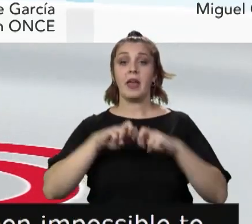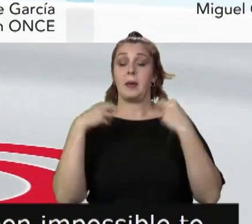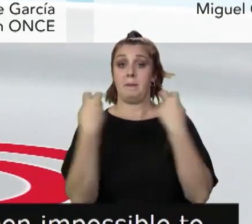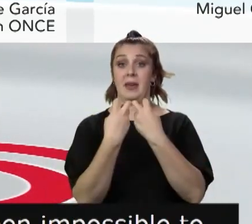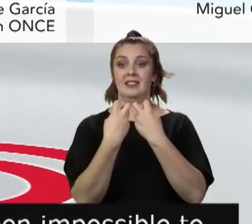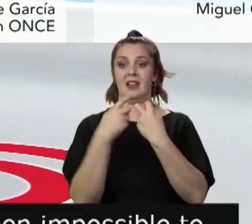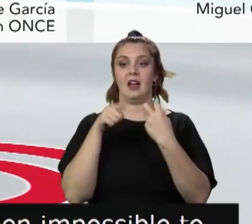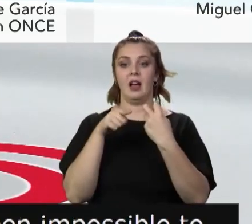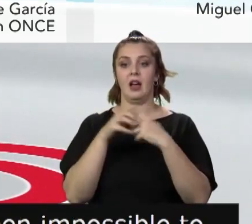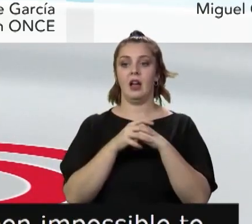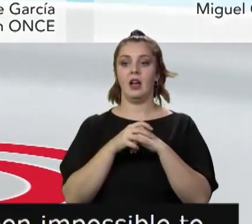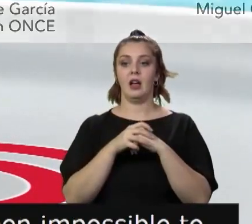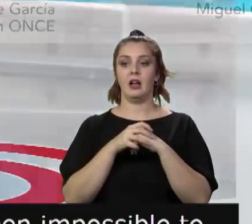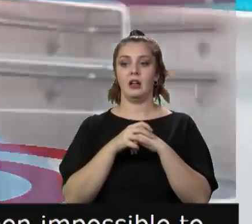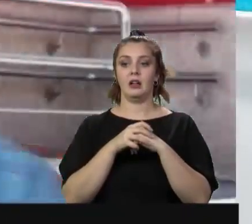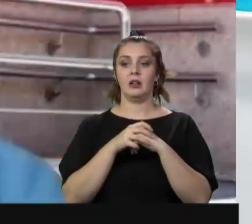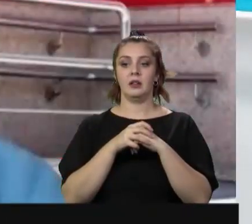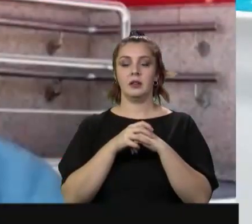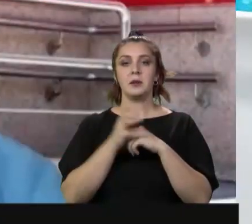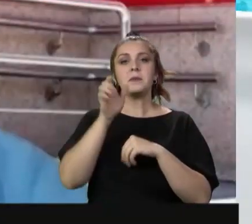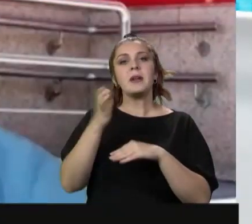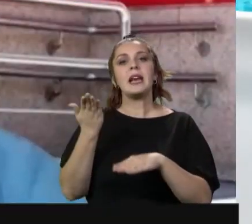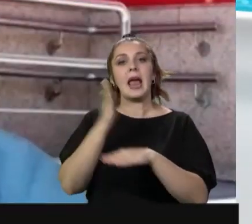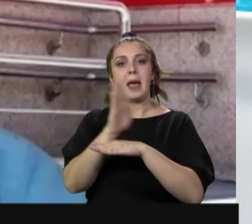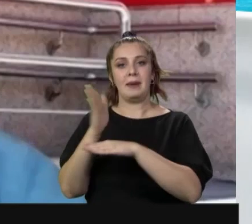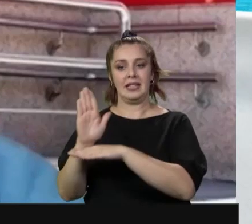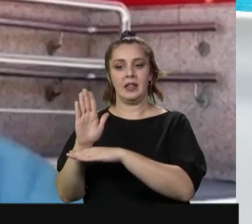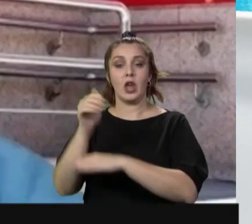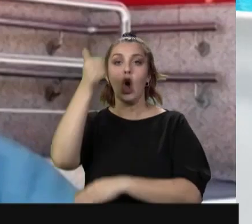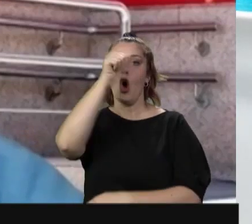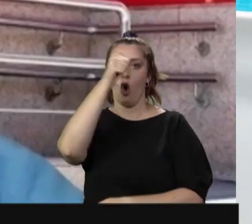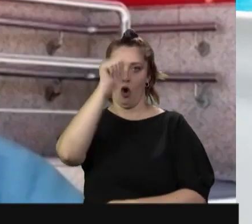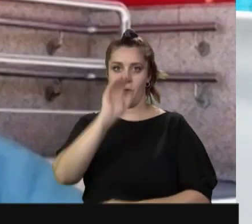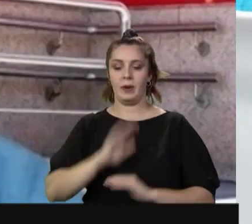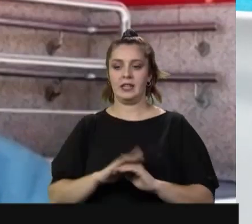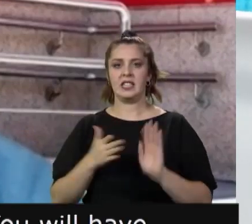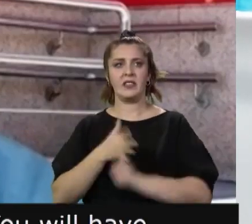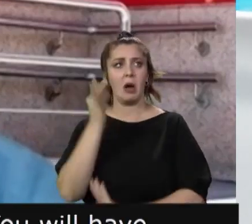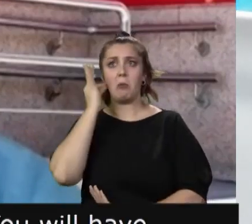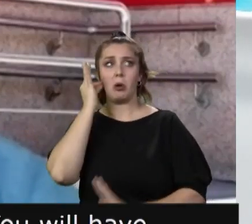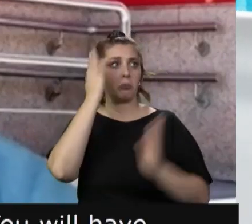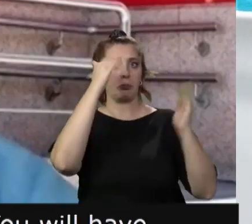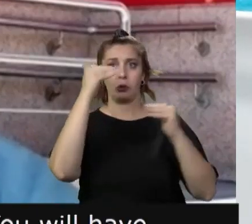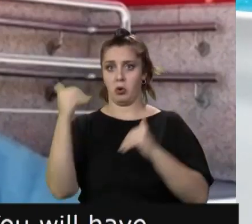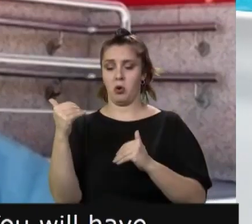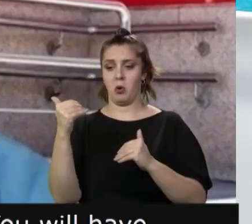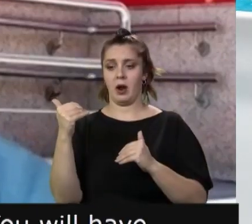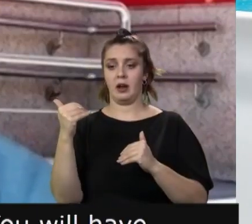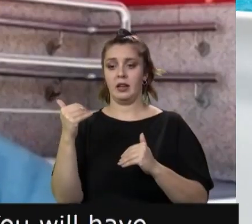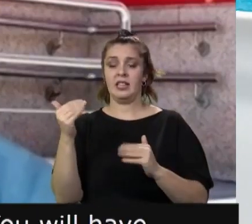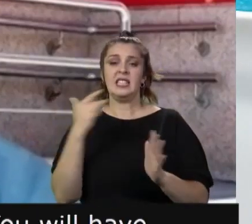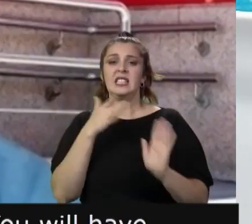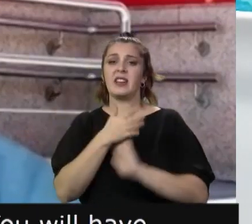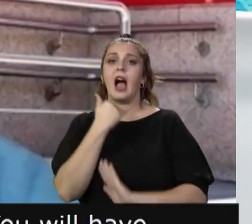There's something I would like to mention. You will have realized that in the panel, there's a mainly masculine